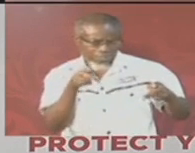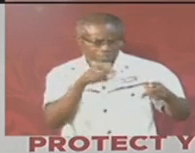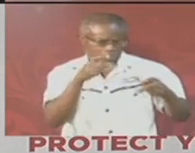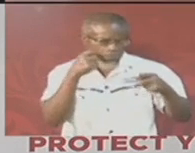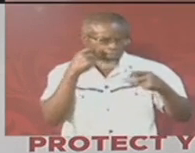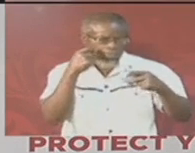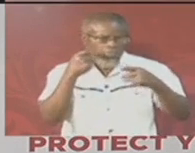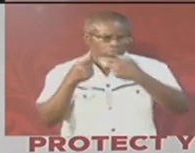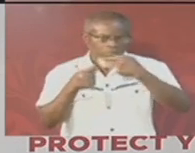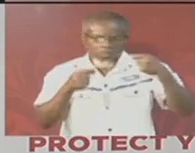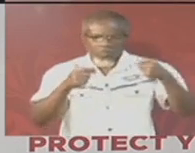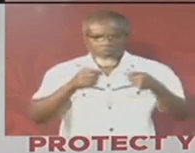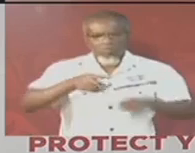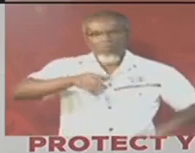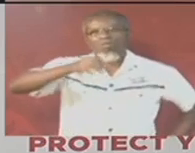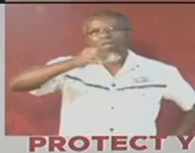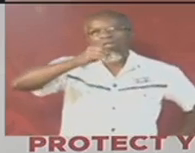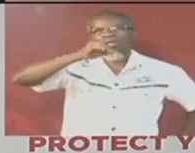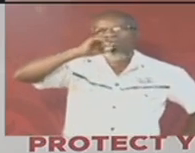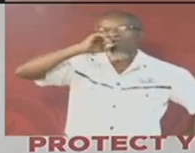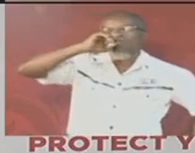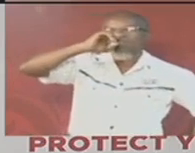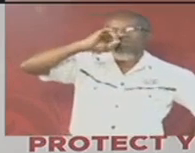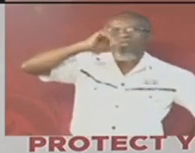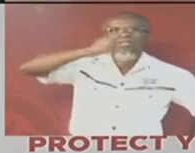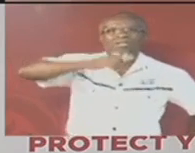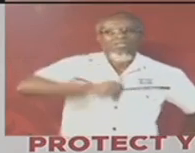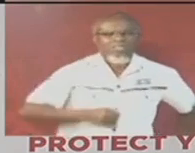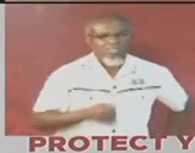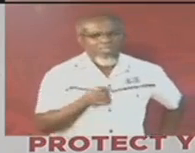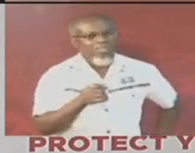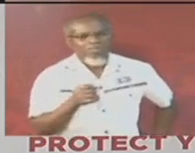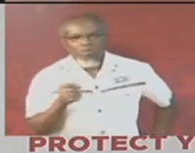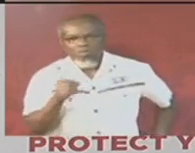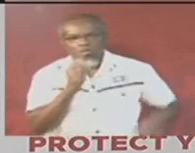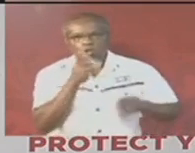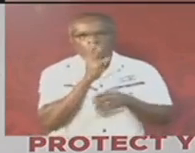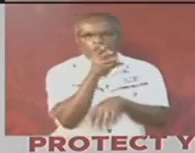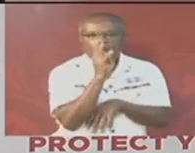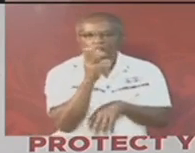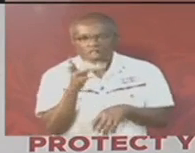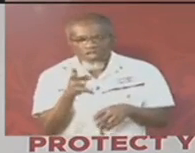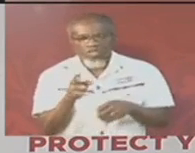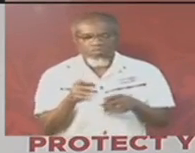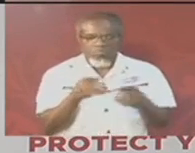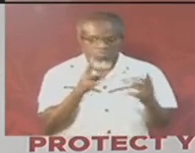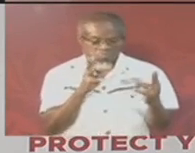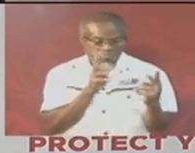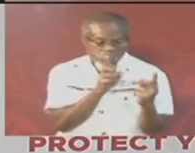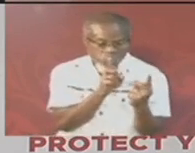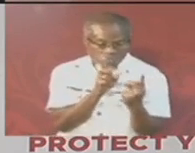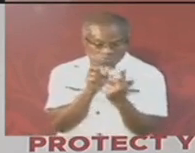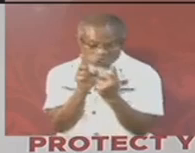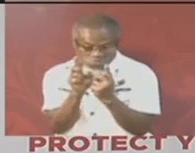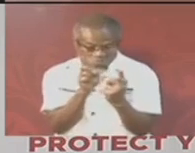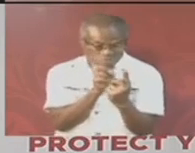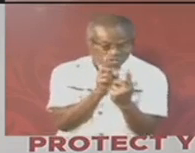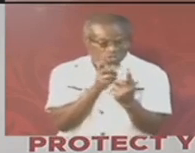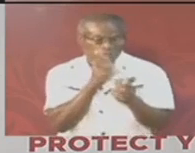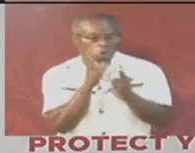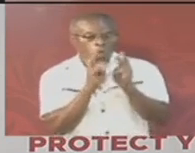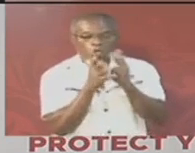with their favorite beverage in hand, and all of their masks were off in close proximity to each other,